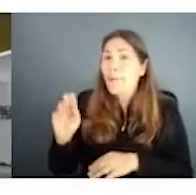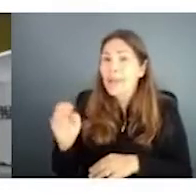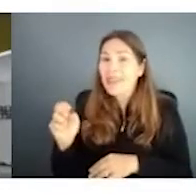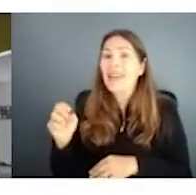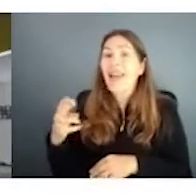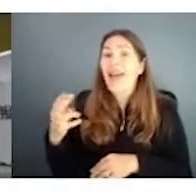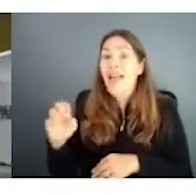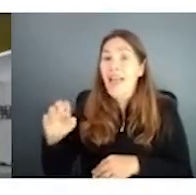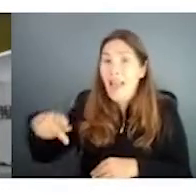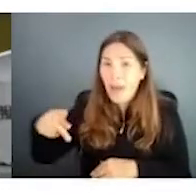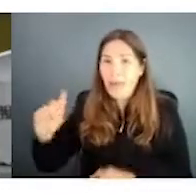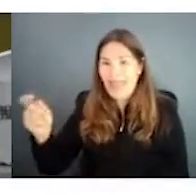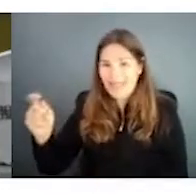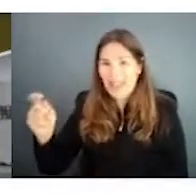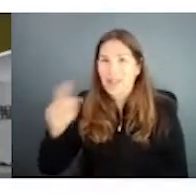tutorials. They're excellent.